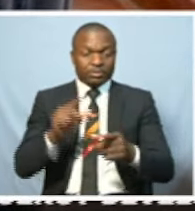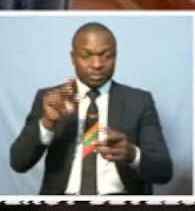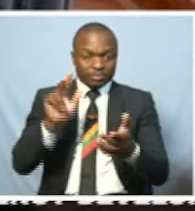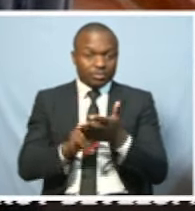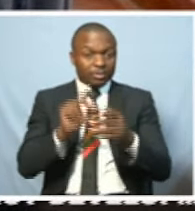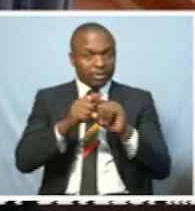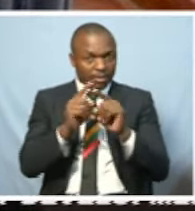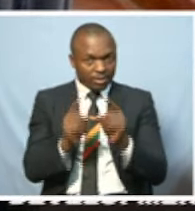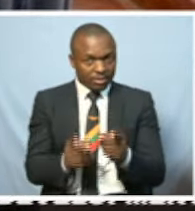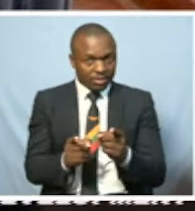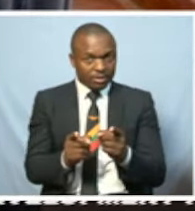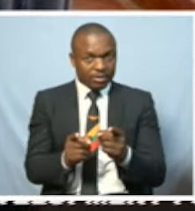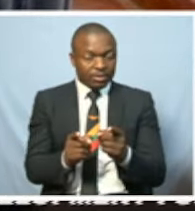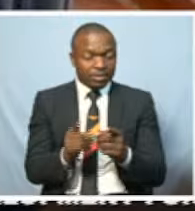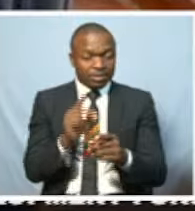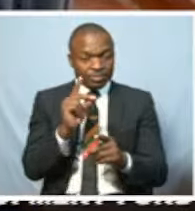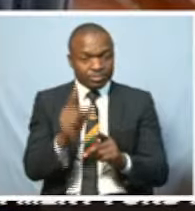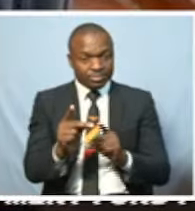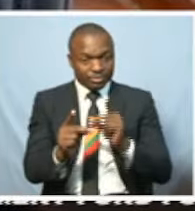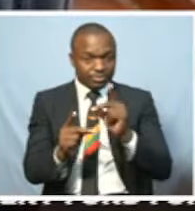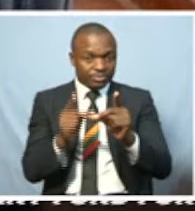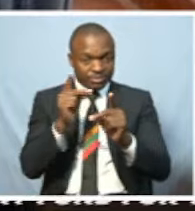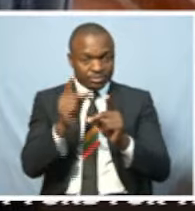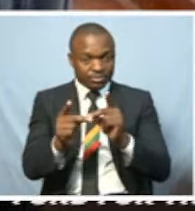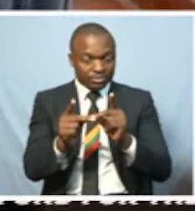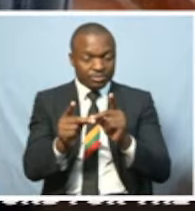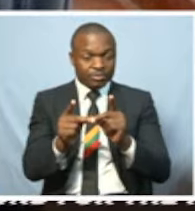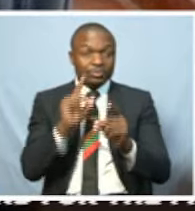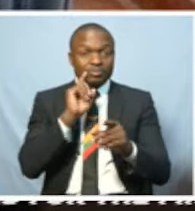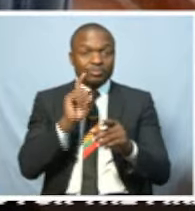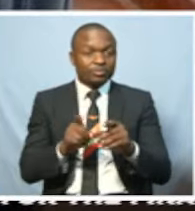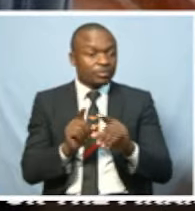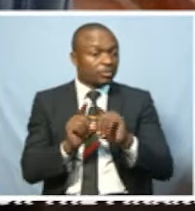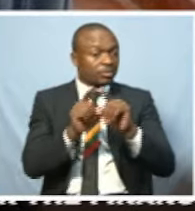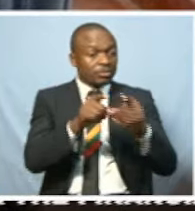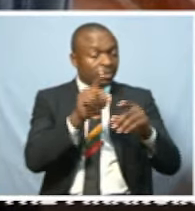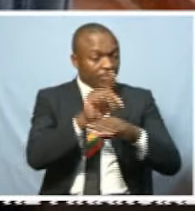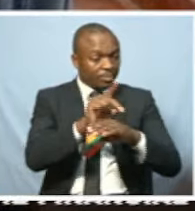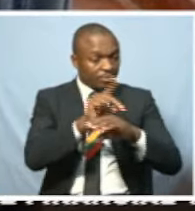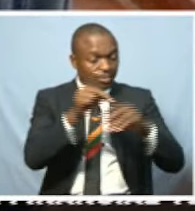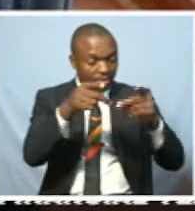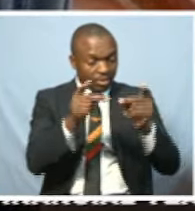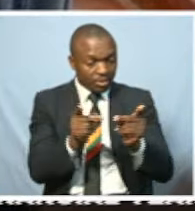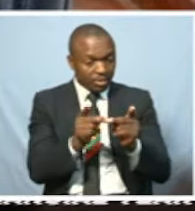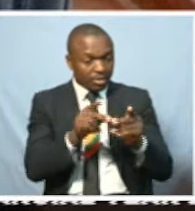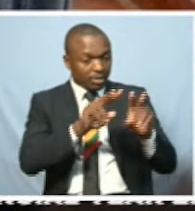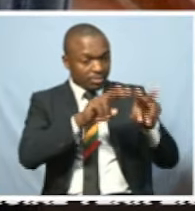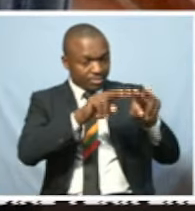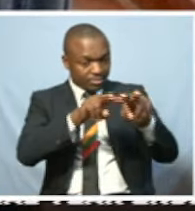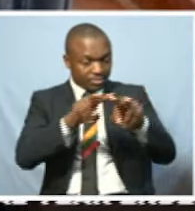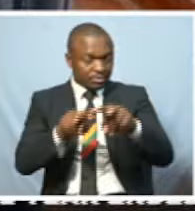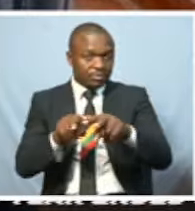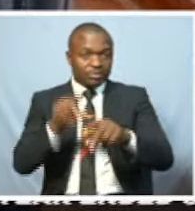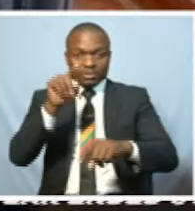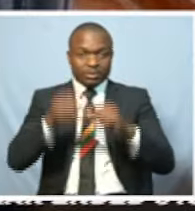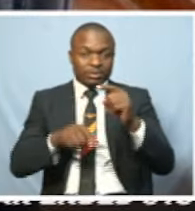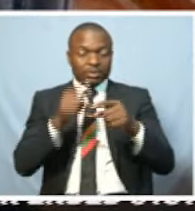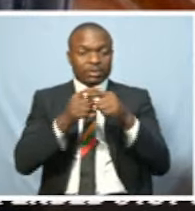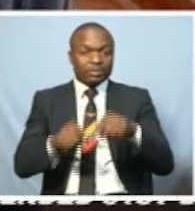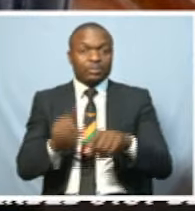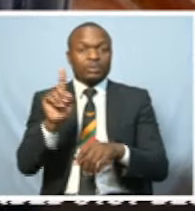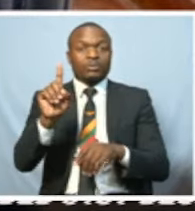in terms of the actual procedure, where we have to go on site to inspect, do the measurements, it can't be done in 1